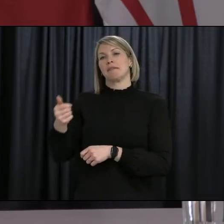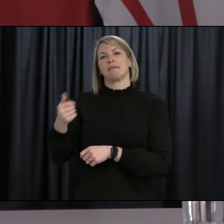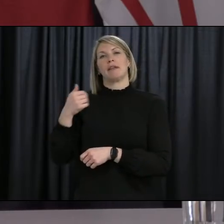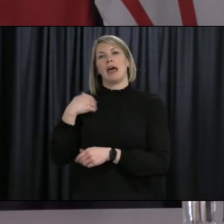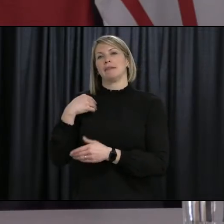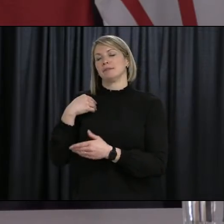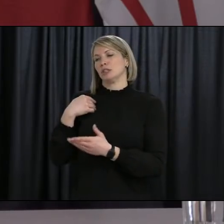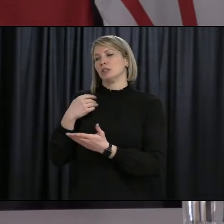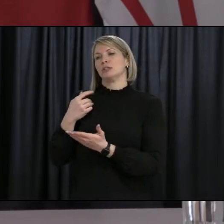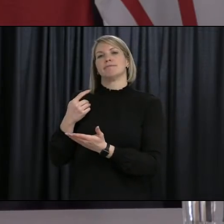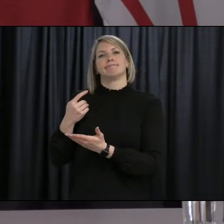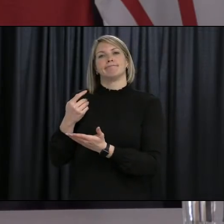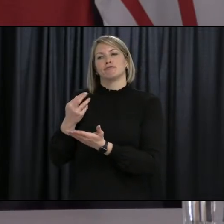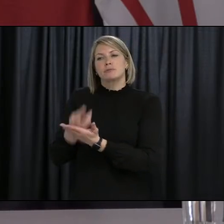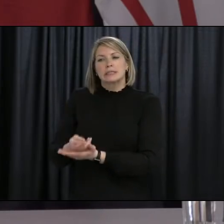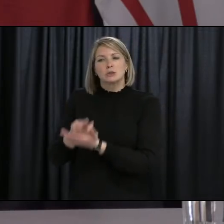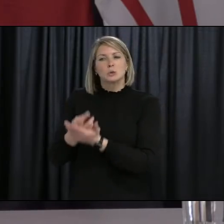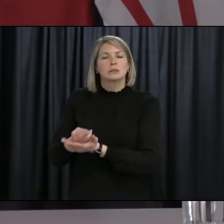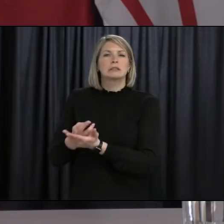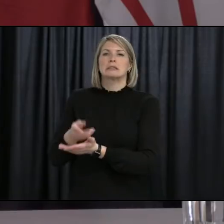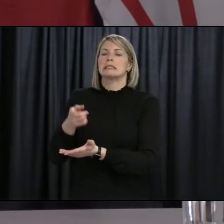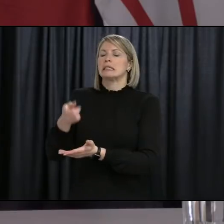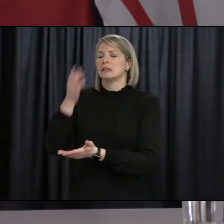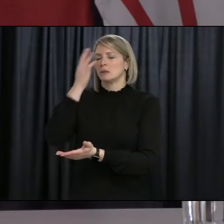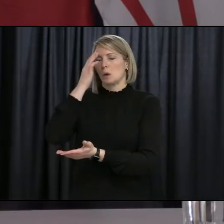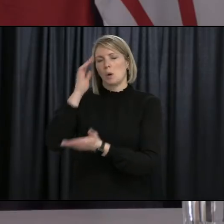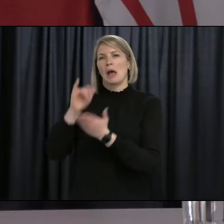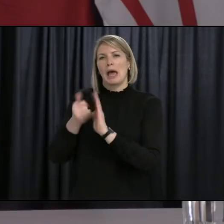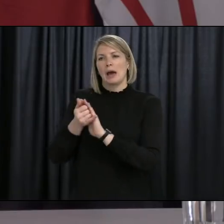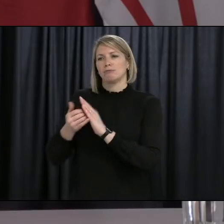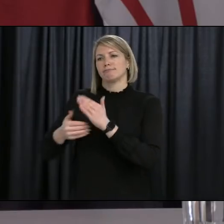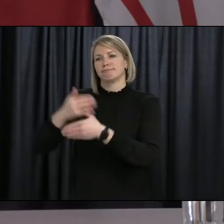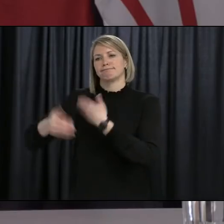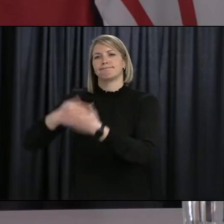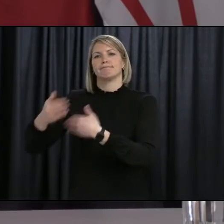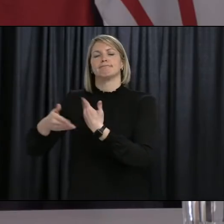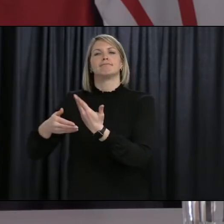that franchise is protected in a safe and sound way.